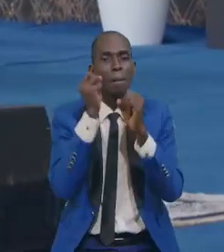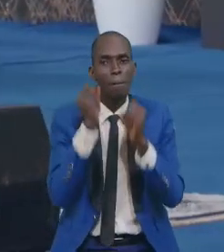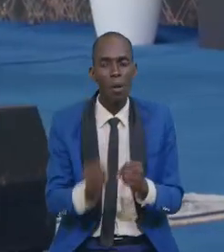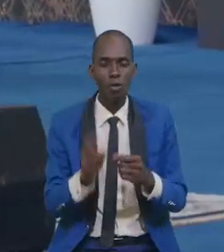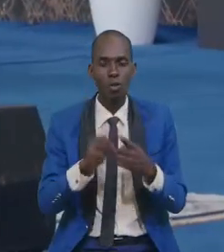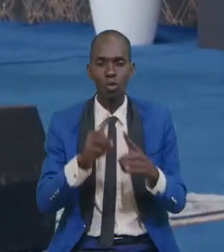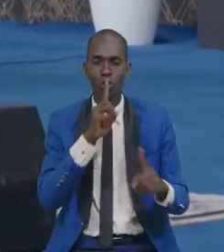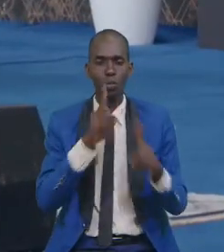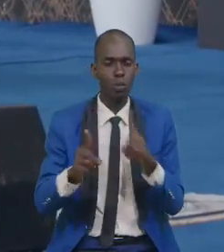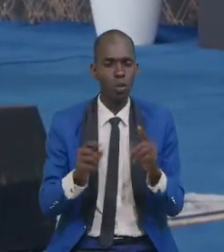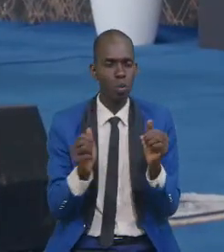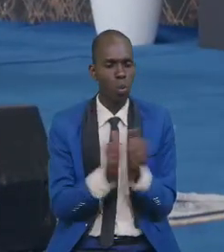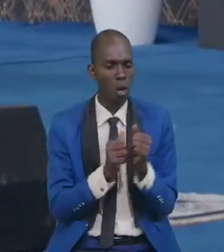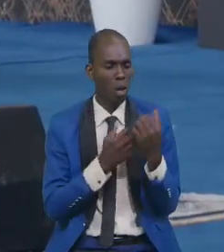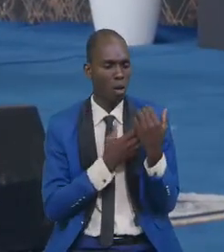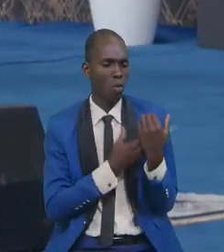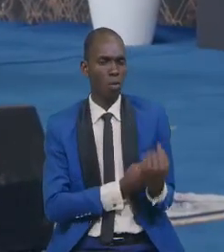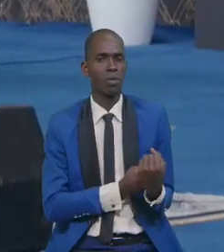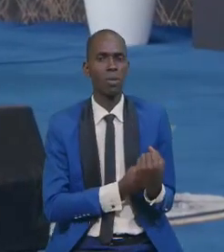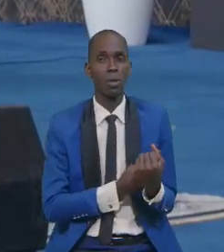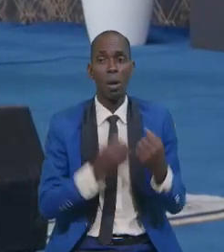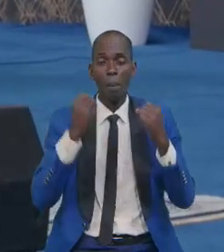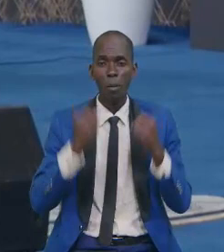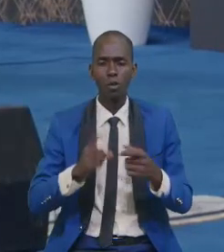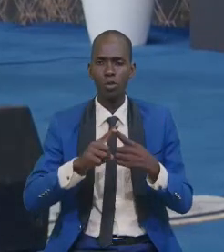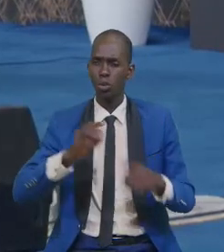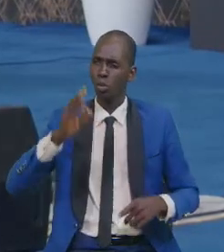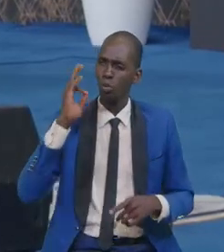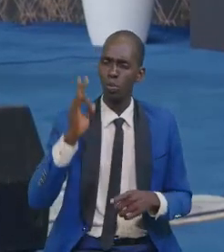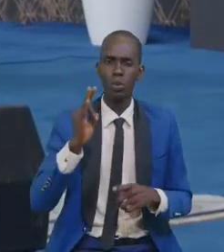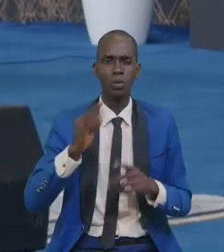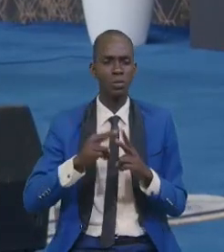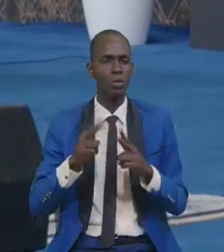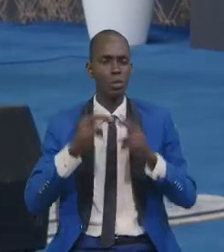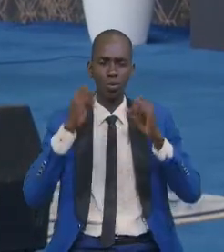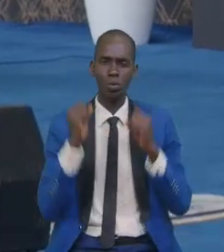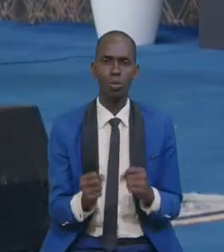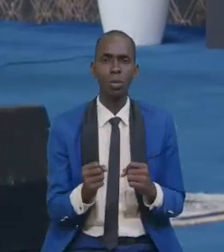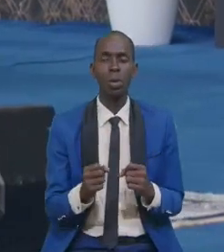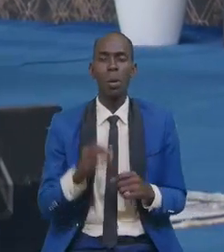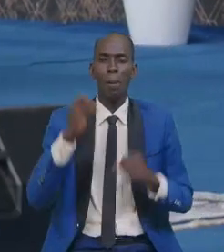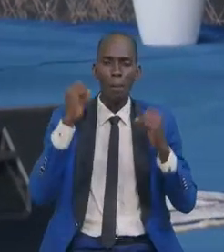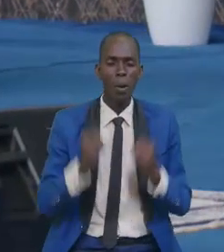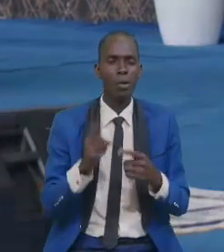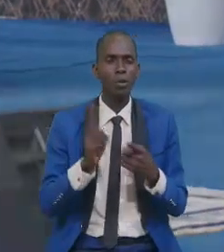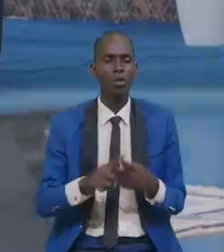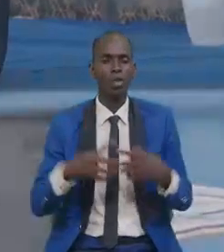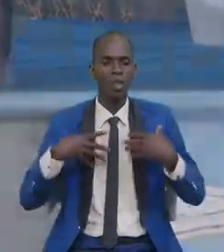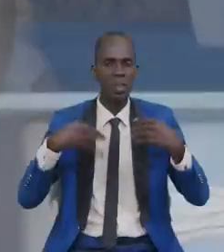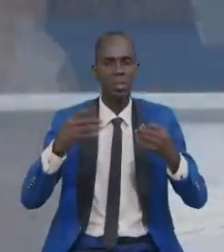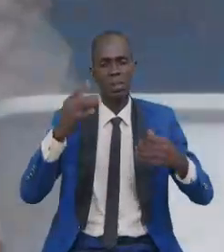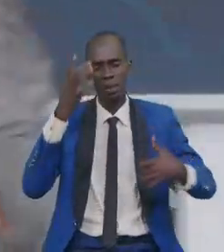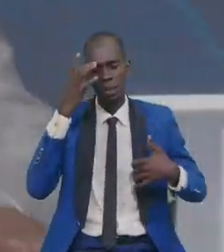confidently. Power to preach effectively. Power to heal the sick. Power to